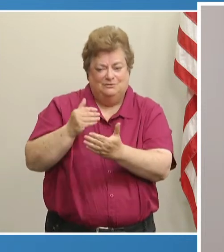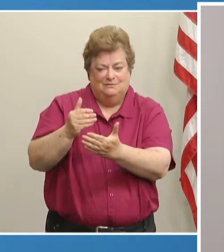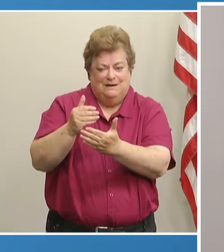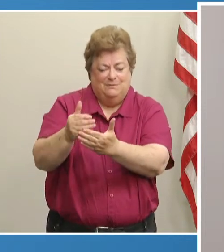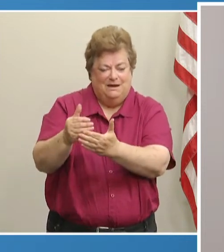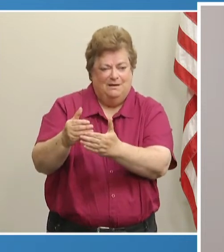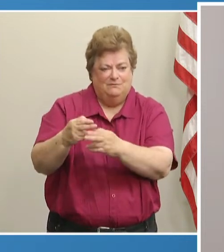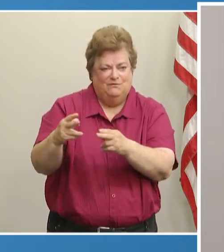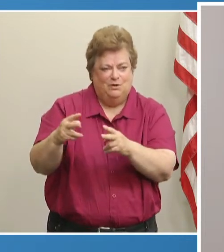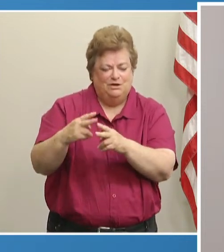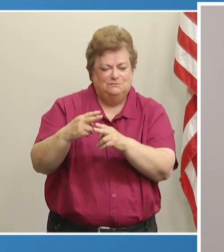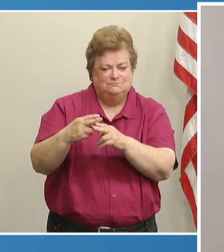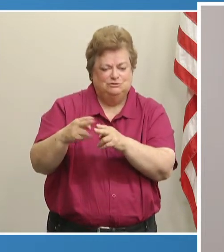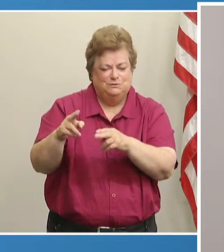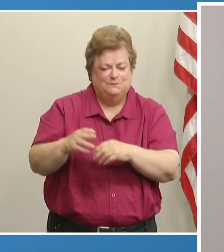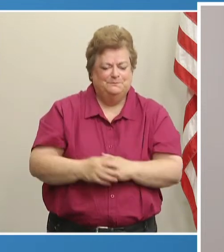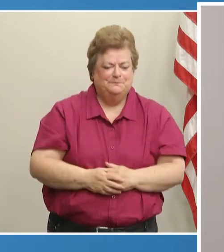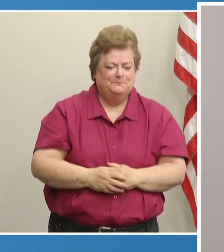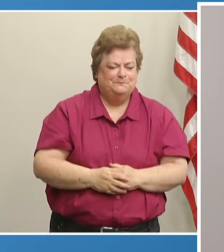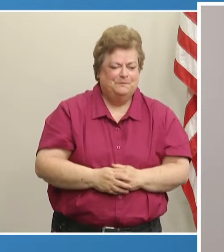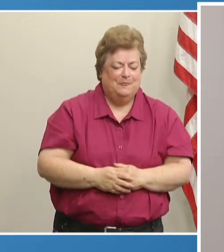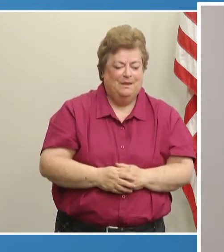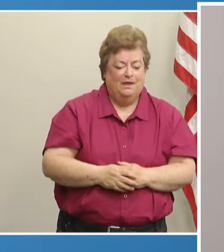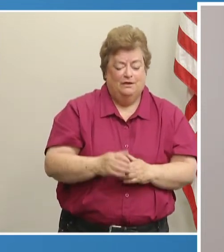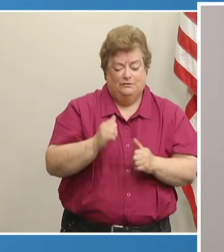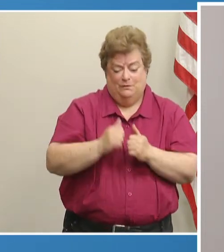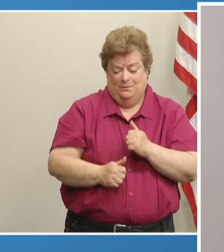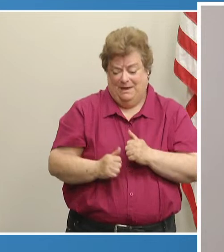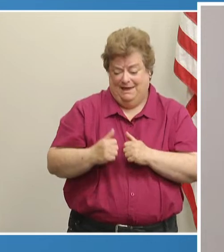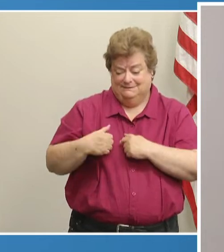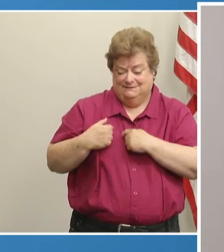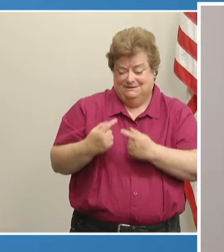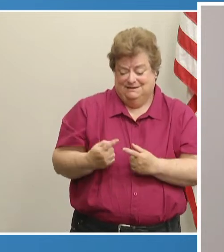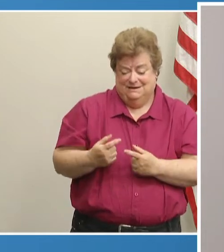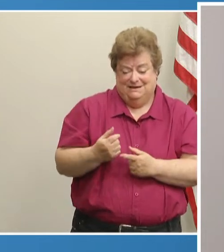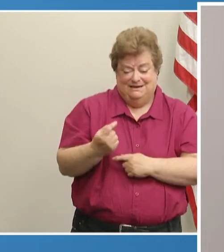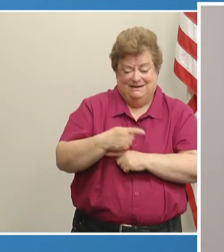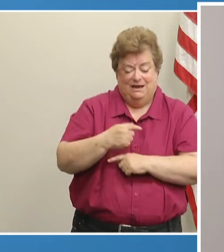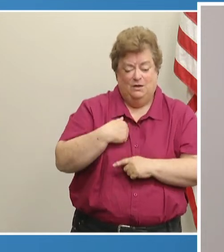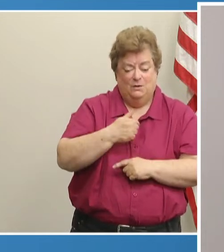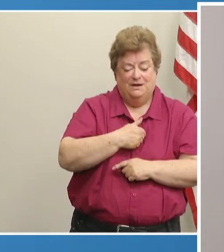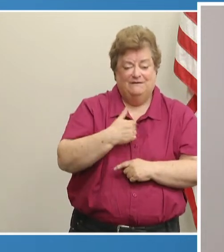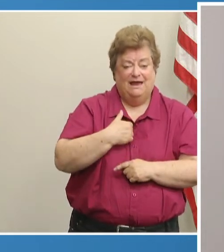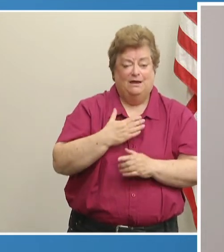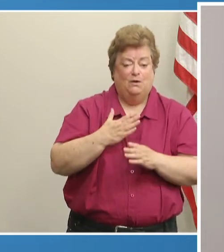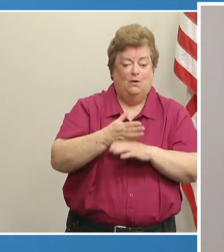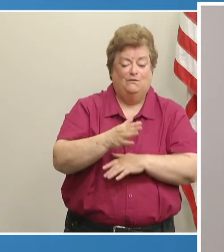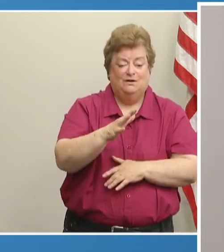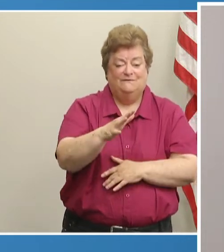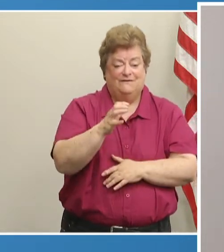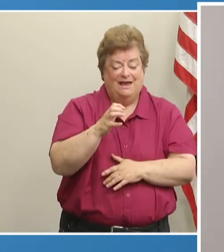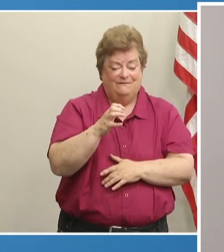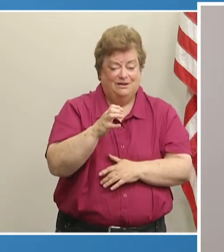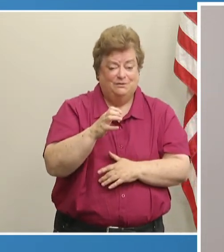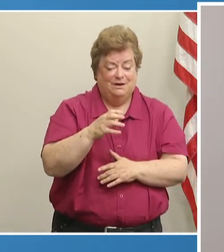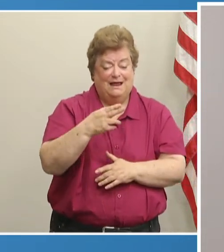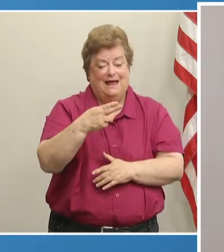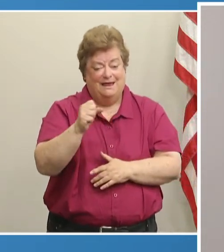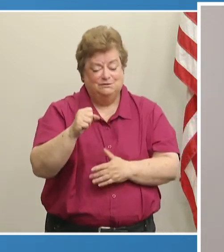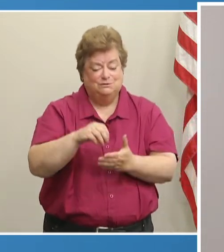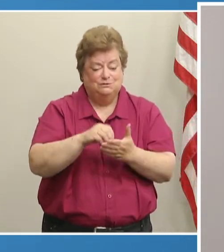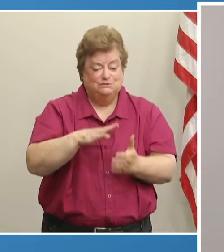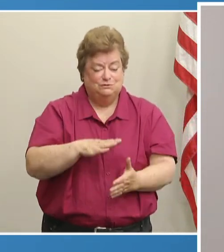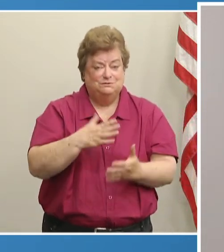very short period of time. So over the last couple of days, we've had more than 500 high school kids, students,